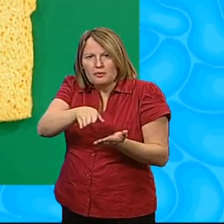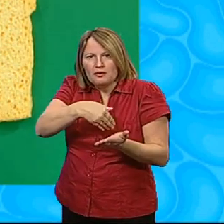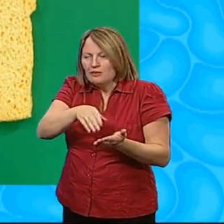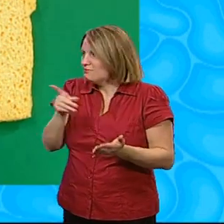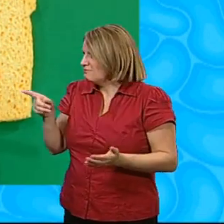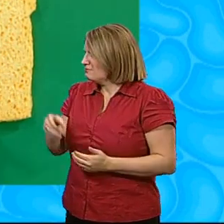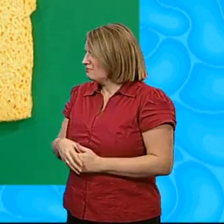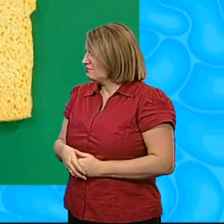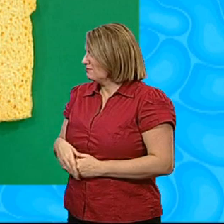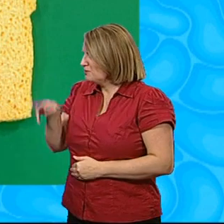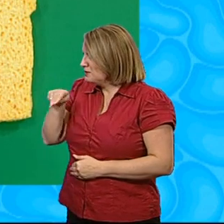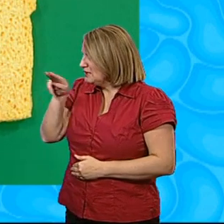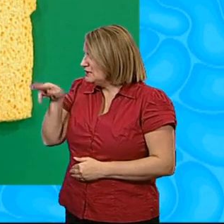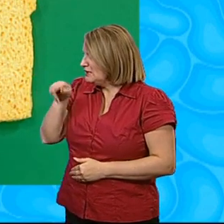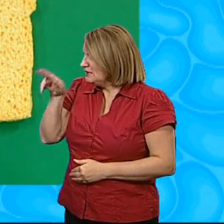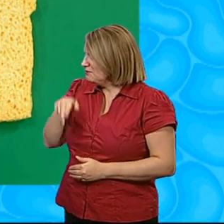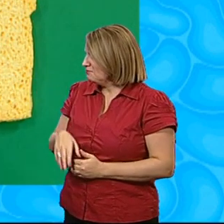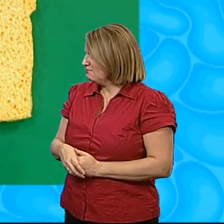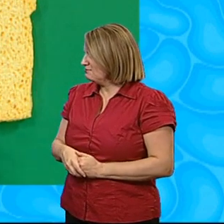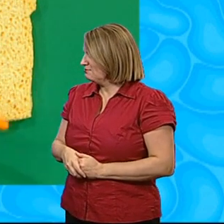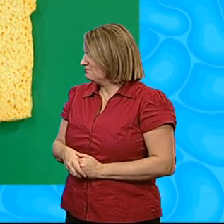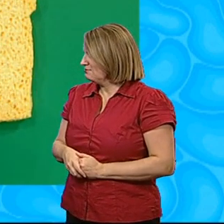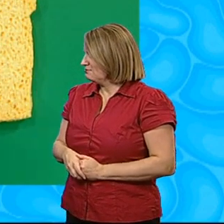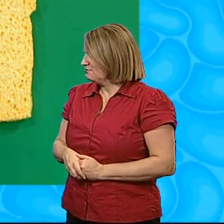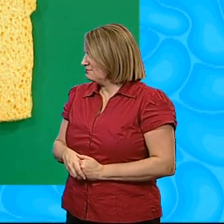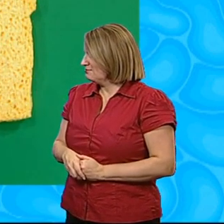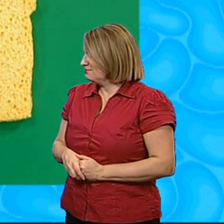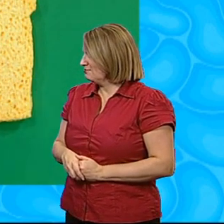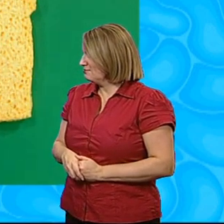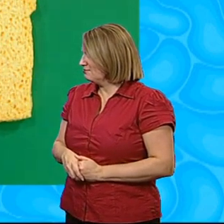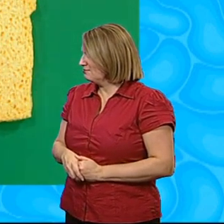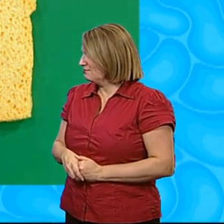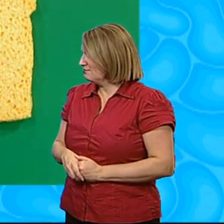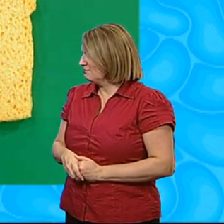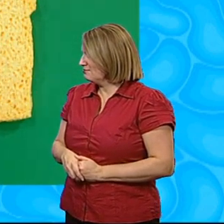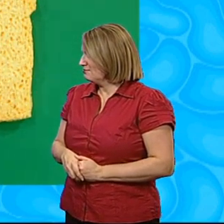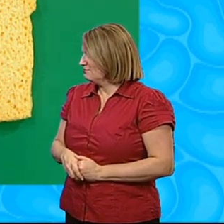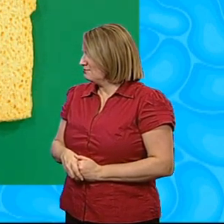light brown toast colour.